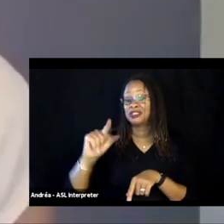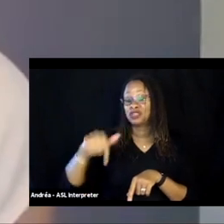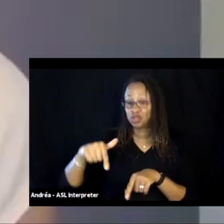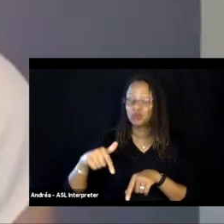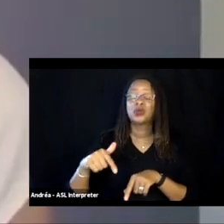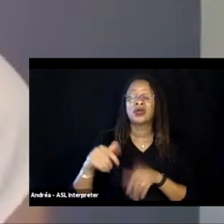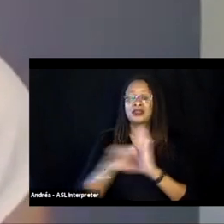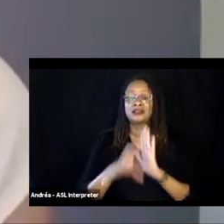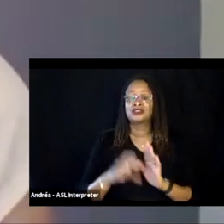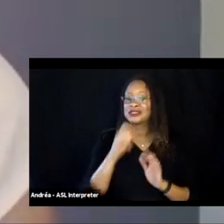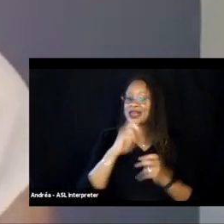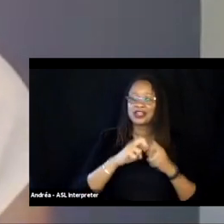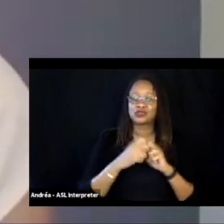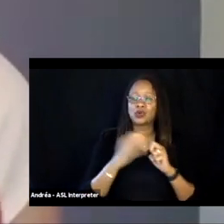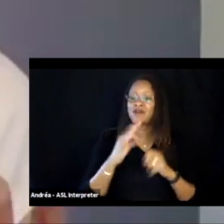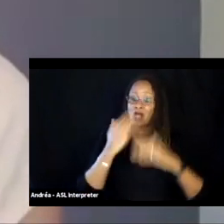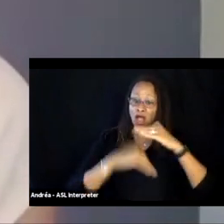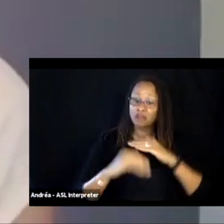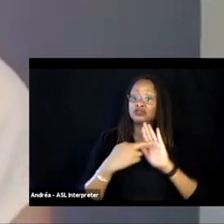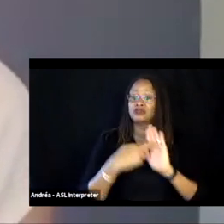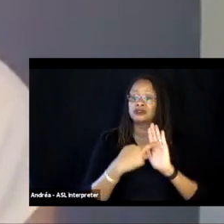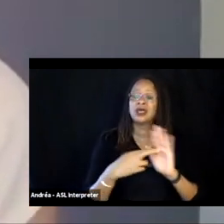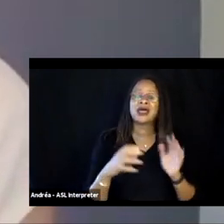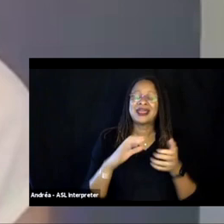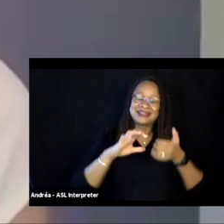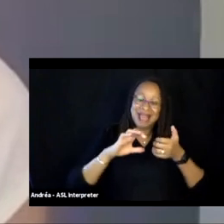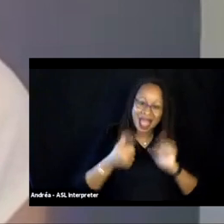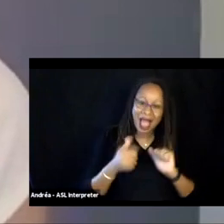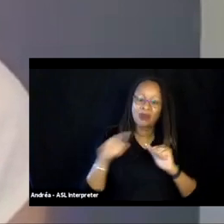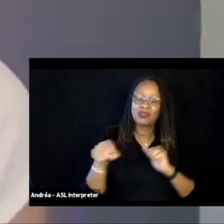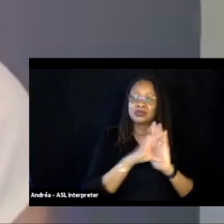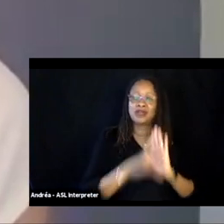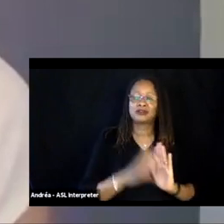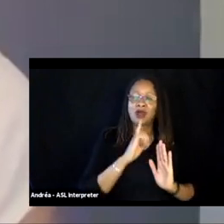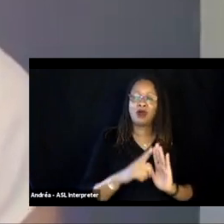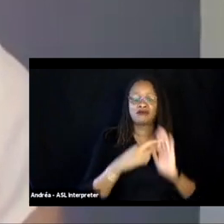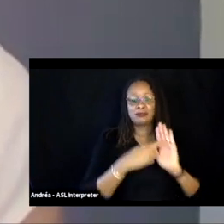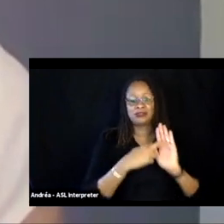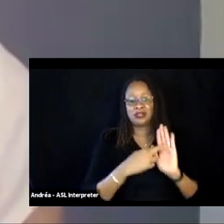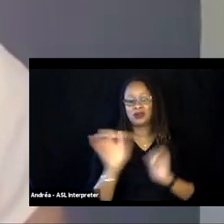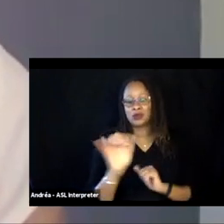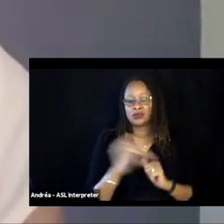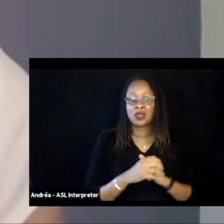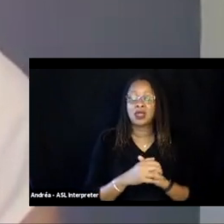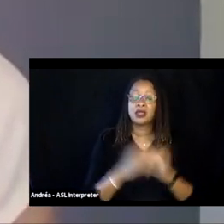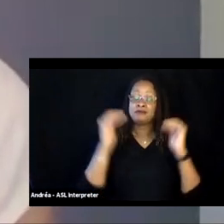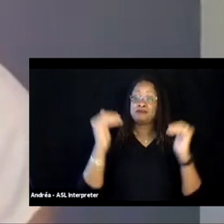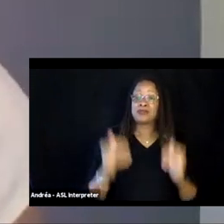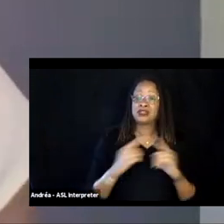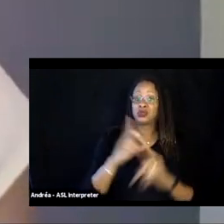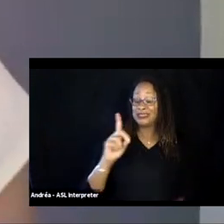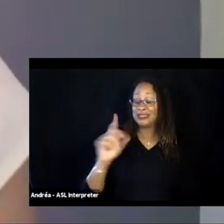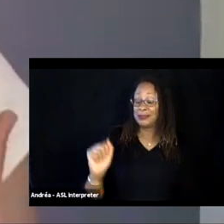issue of underrepresentation, it's also an issue with the way LGBTQ plus characters are being represented. Moving on to